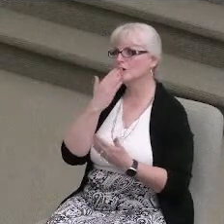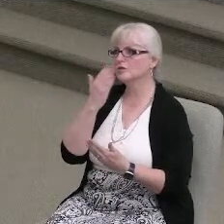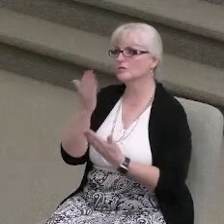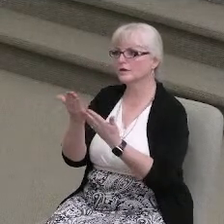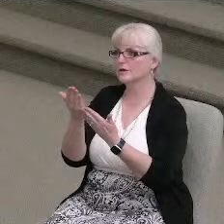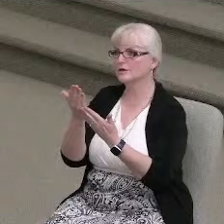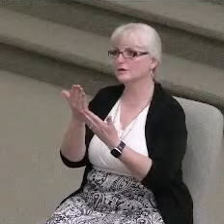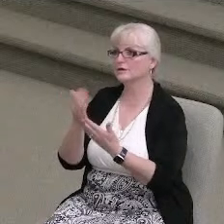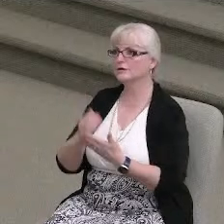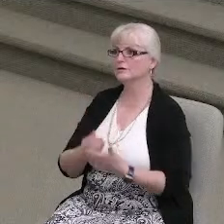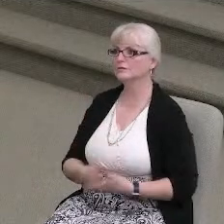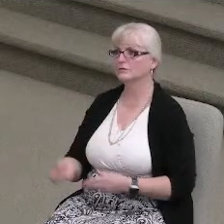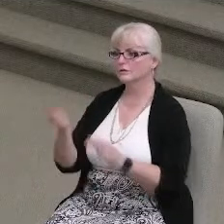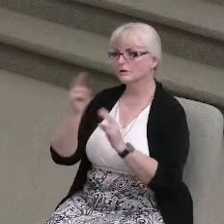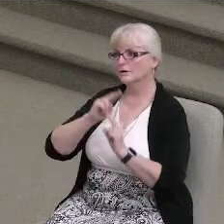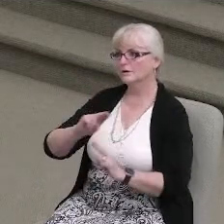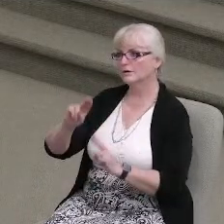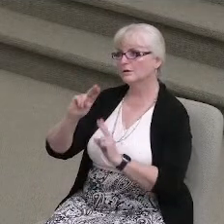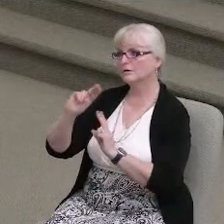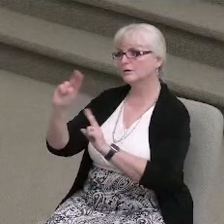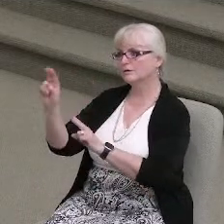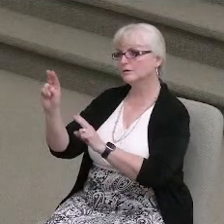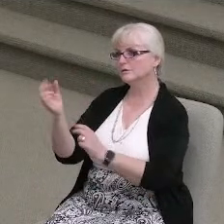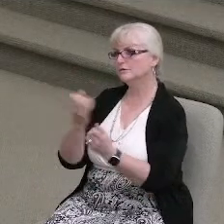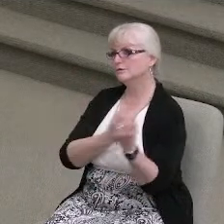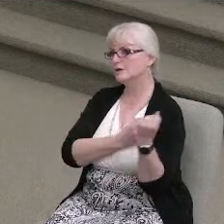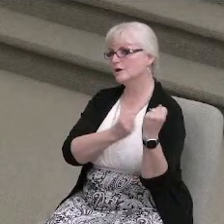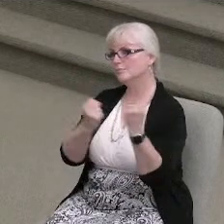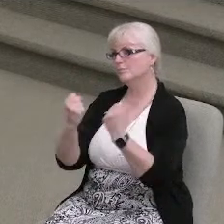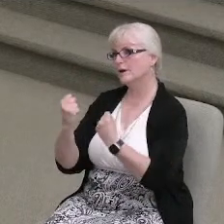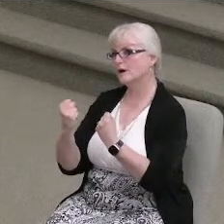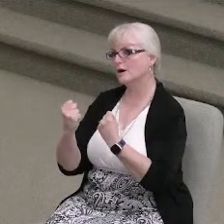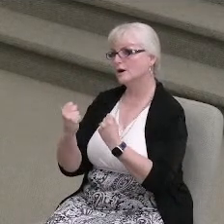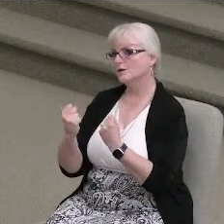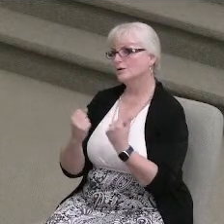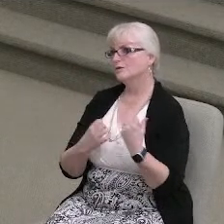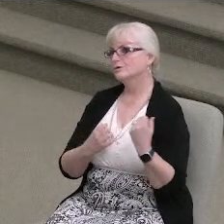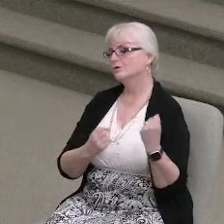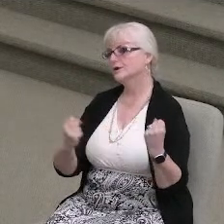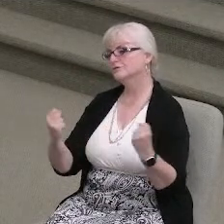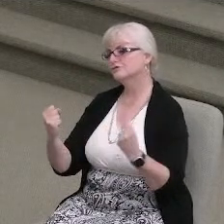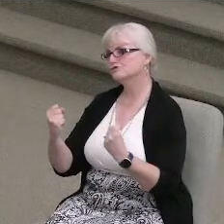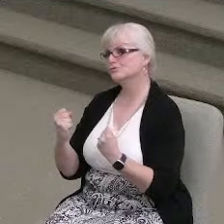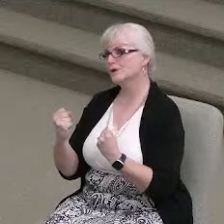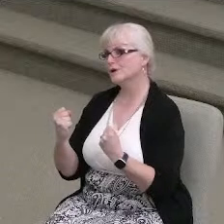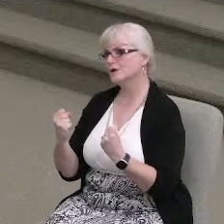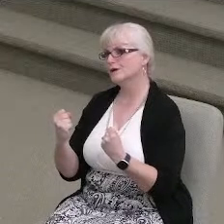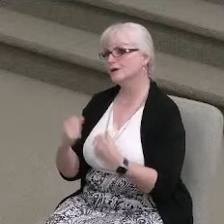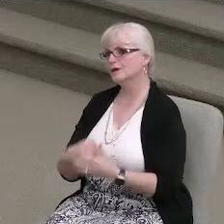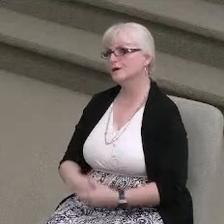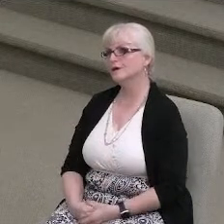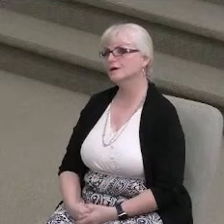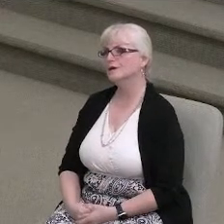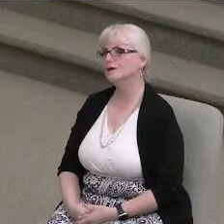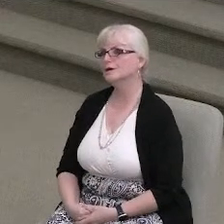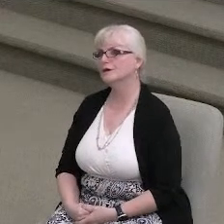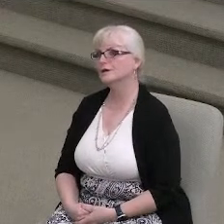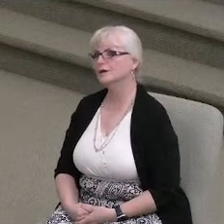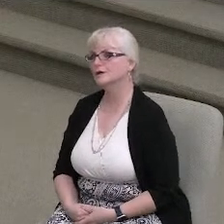wisdom and thanks, honor and power and